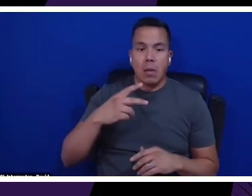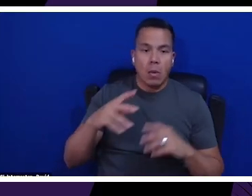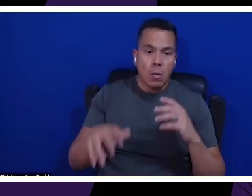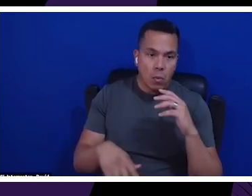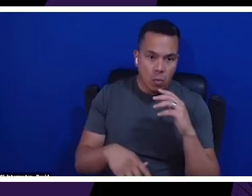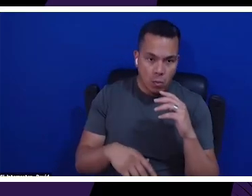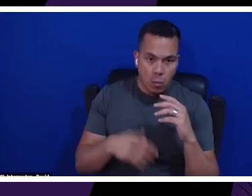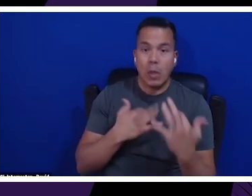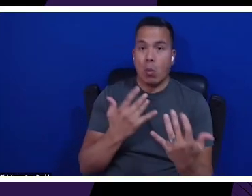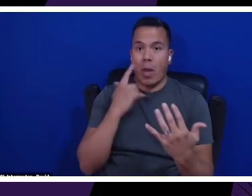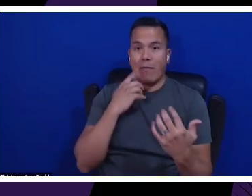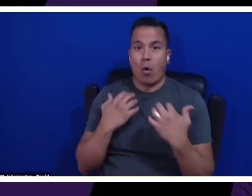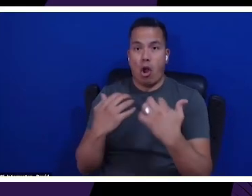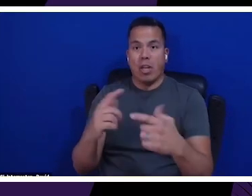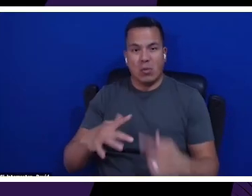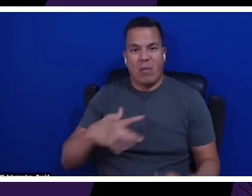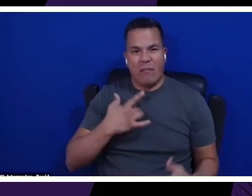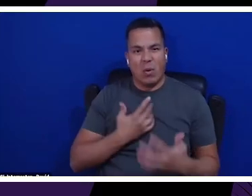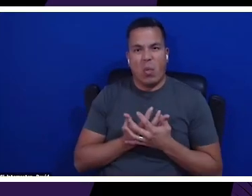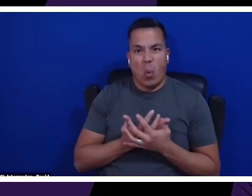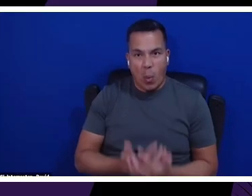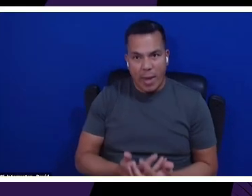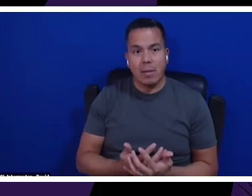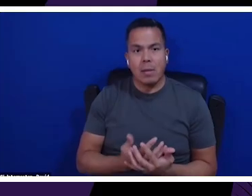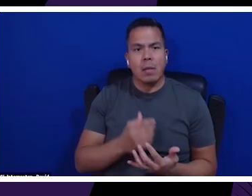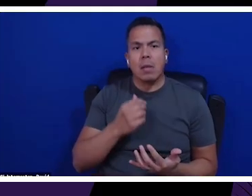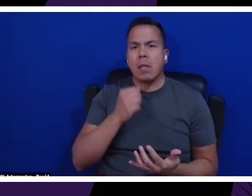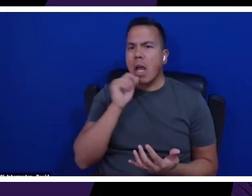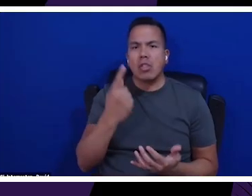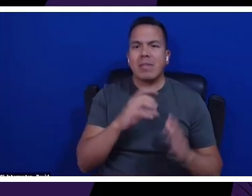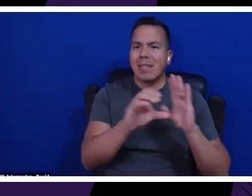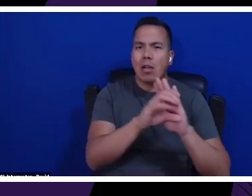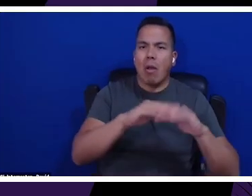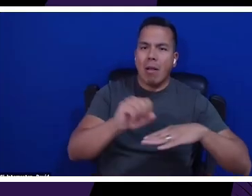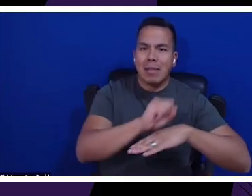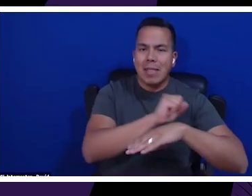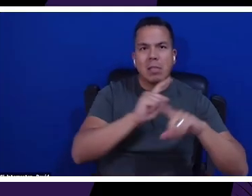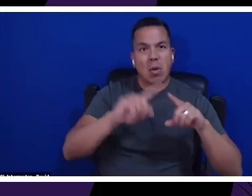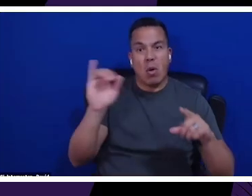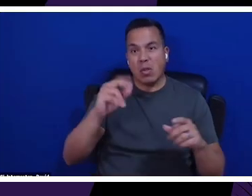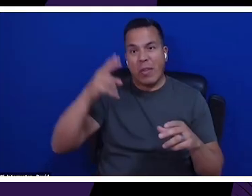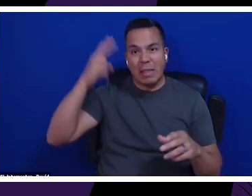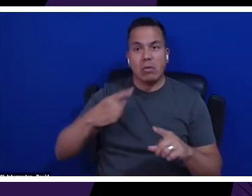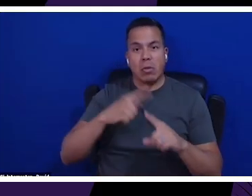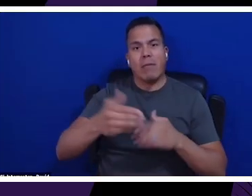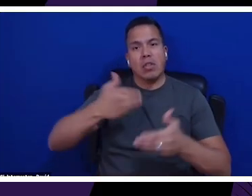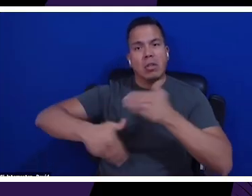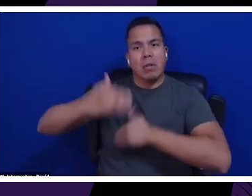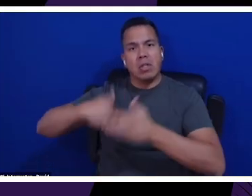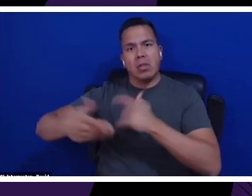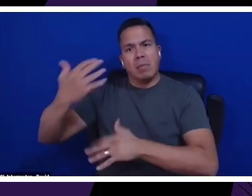moment, not only through the experience of the characters on stage, but also through the legacy of the generations who came before them.